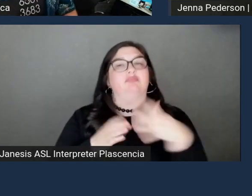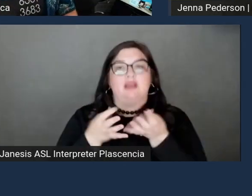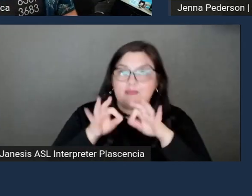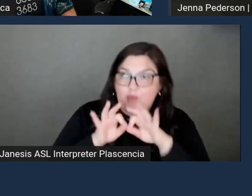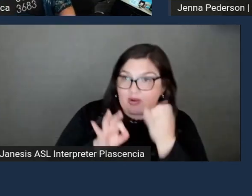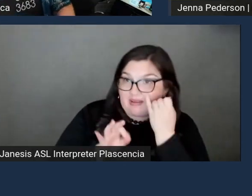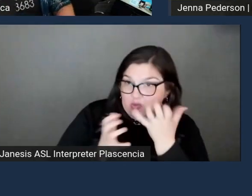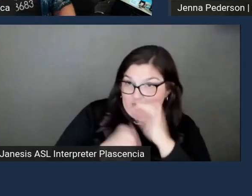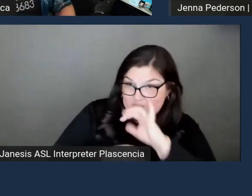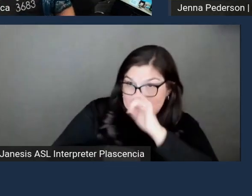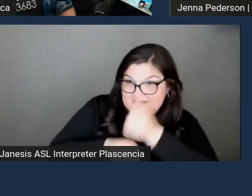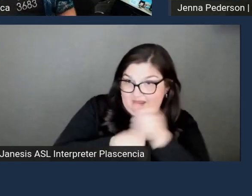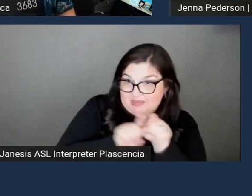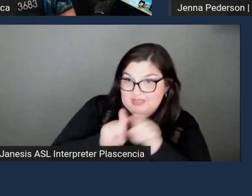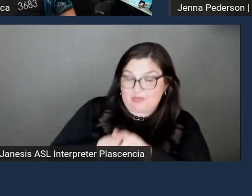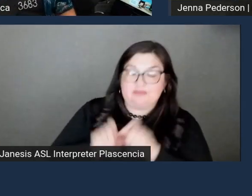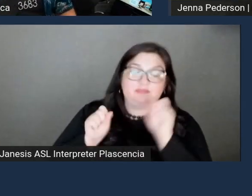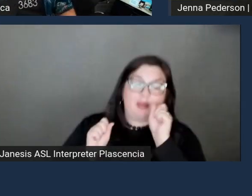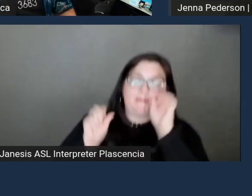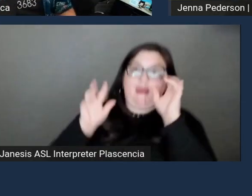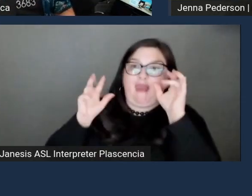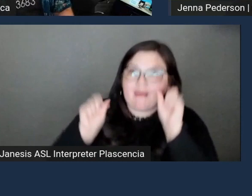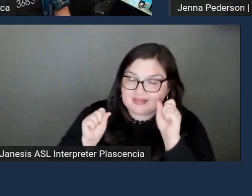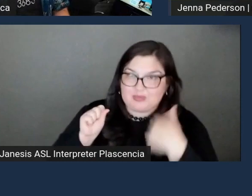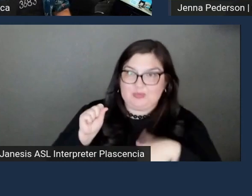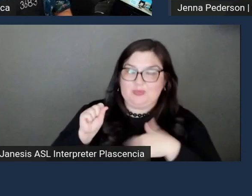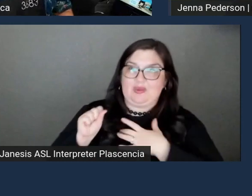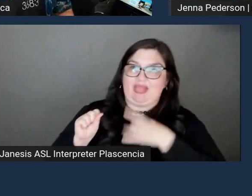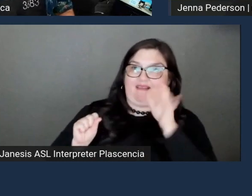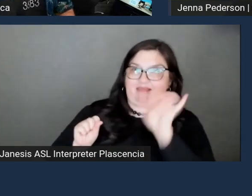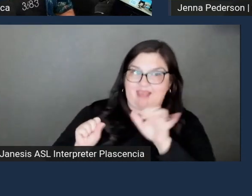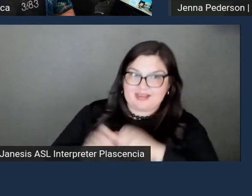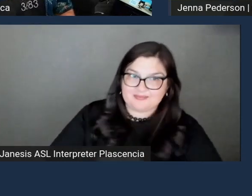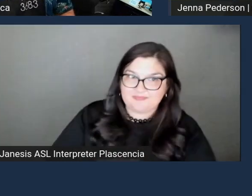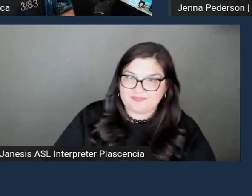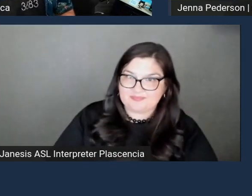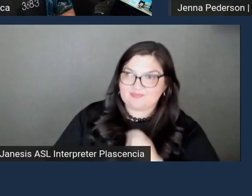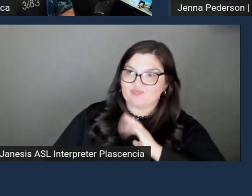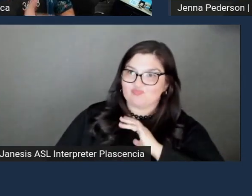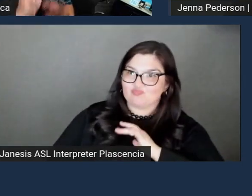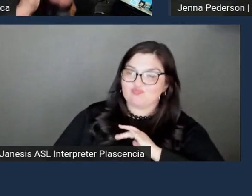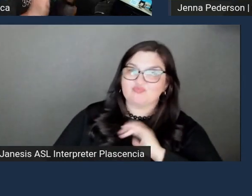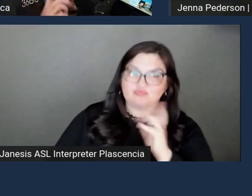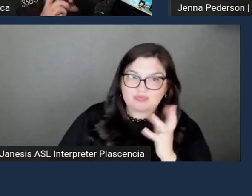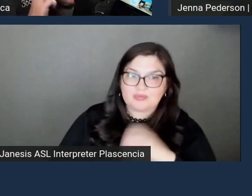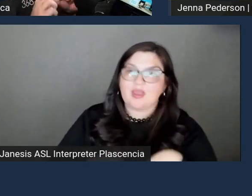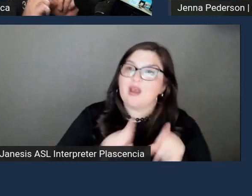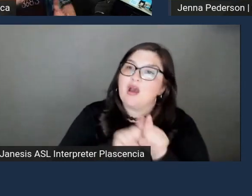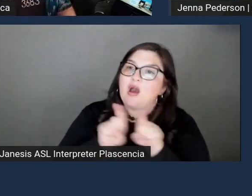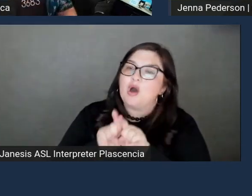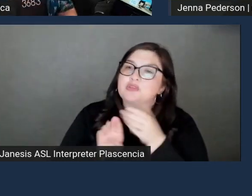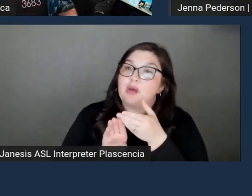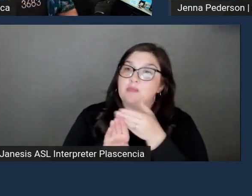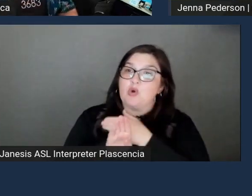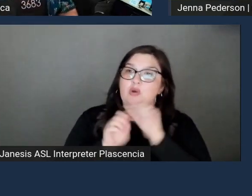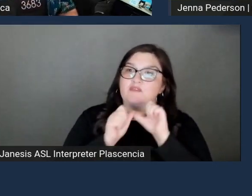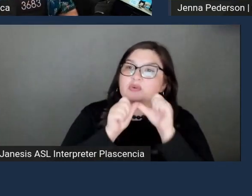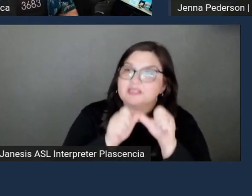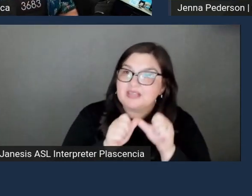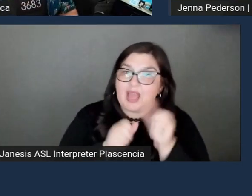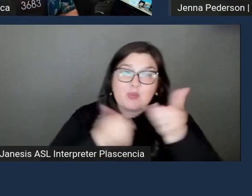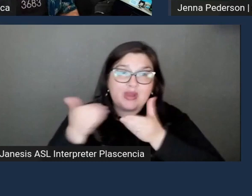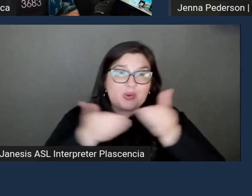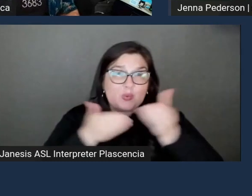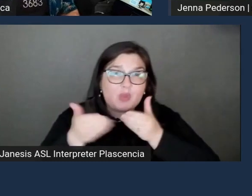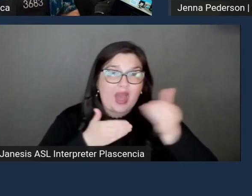well. So amazing. I like that thing. So good. Also, just before we continue, I want to welcome all the new folks in